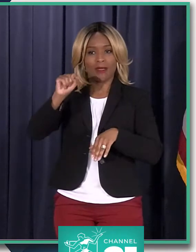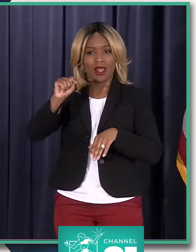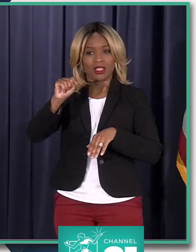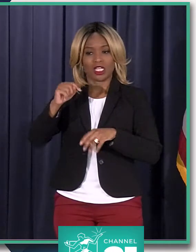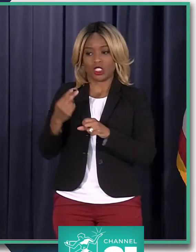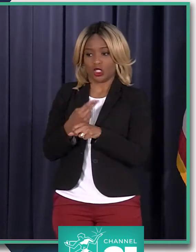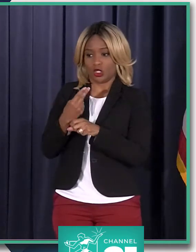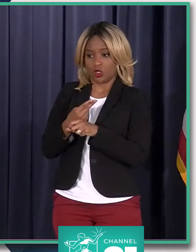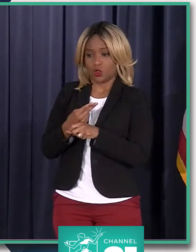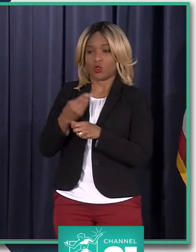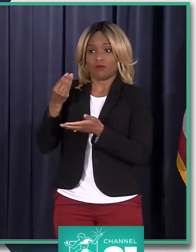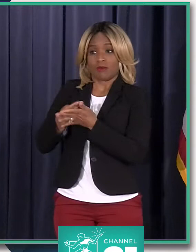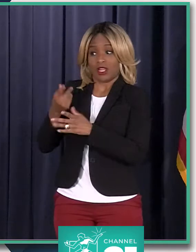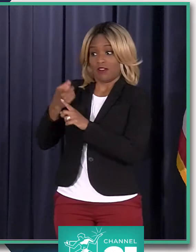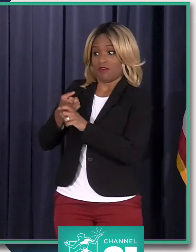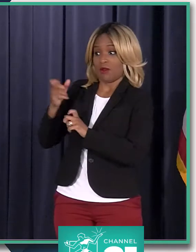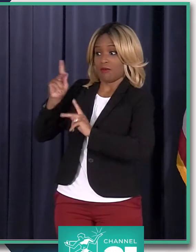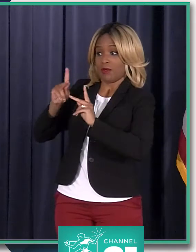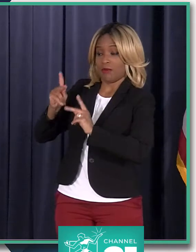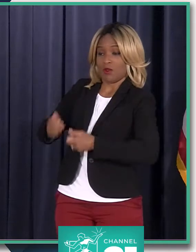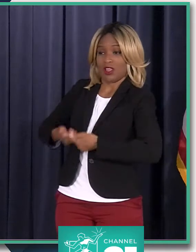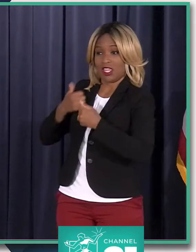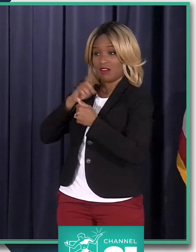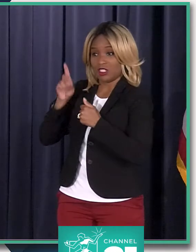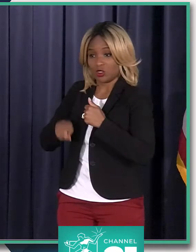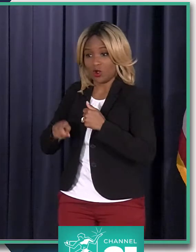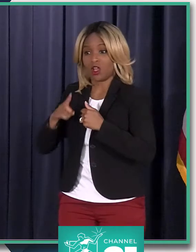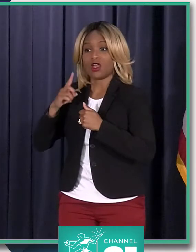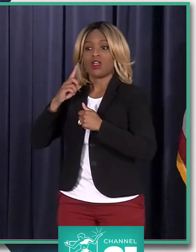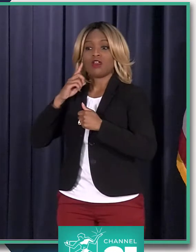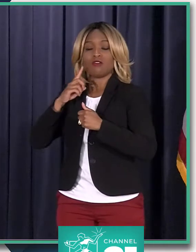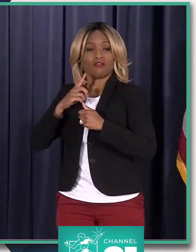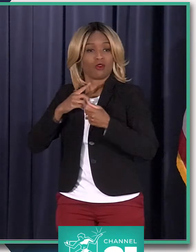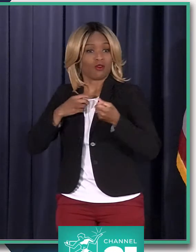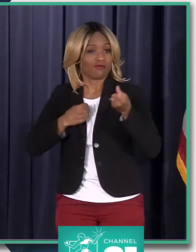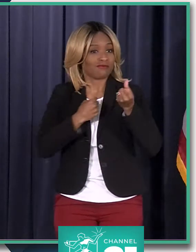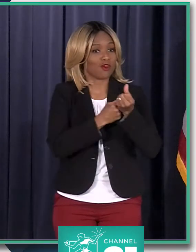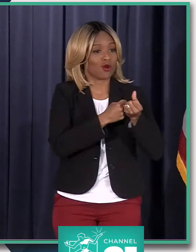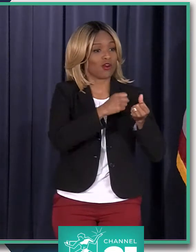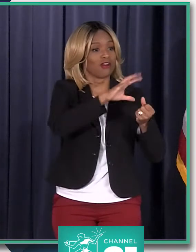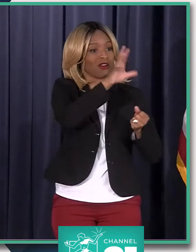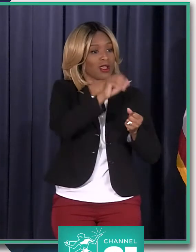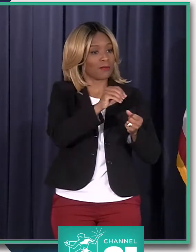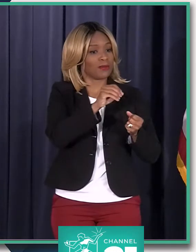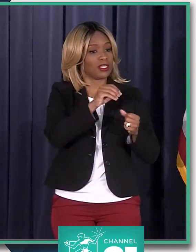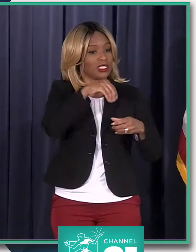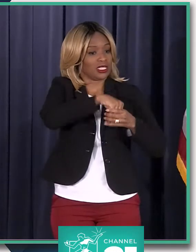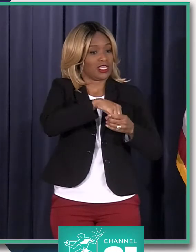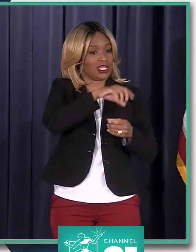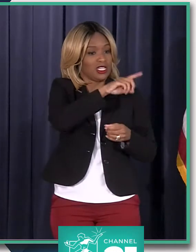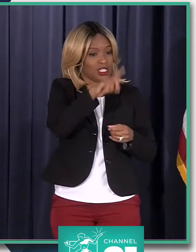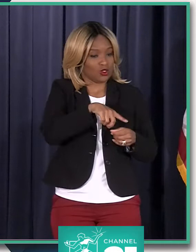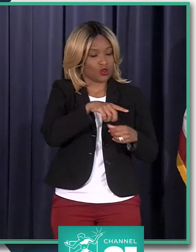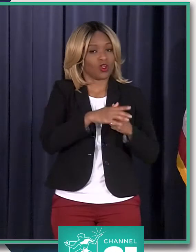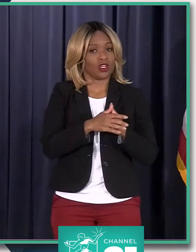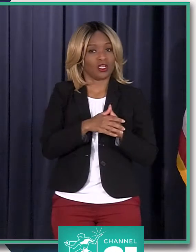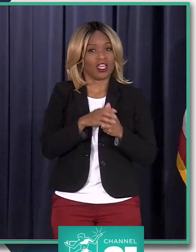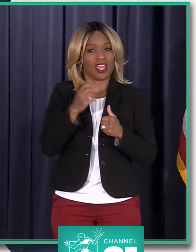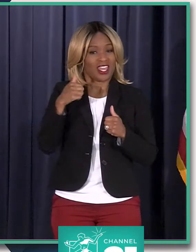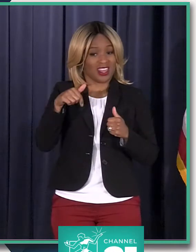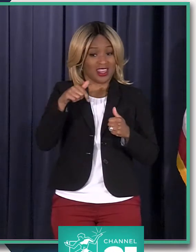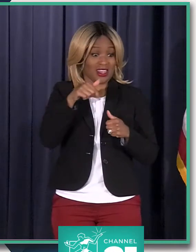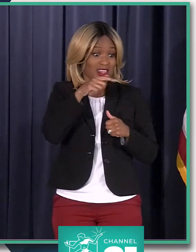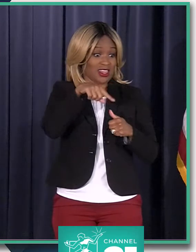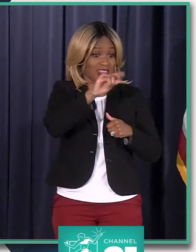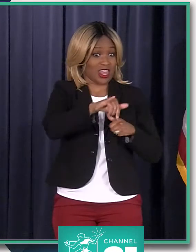funds of Detroiters to rebuild the neighborhoods of Detroiters by companies who are Detroiters. And the Detroit contractors are leading this campaign.